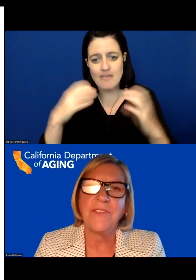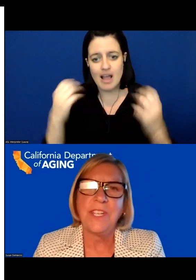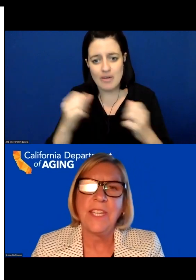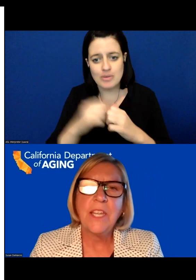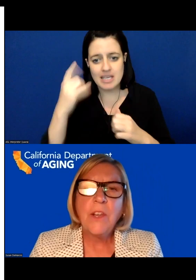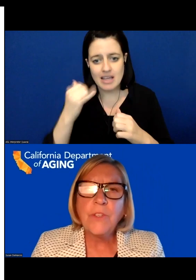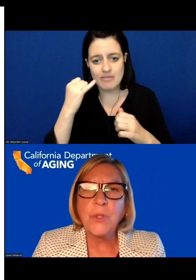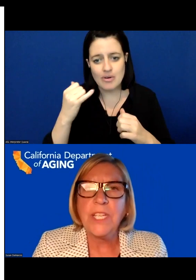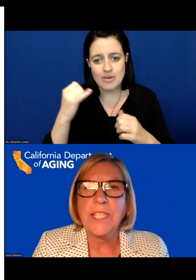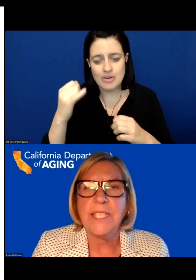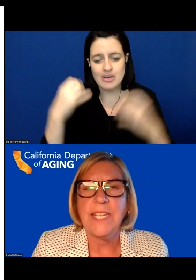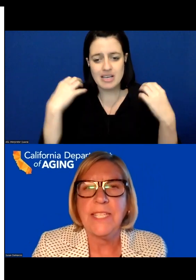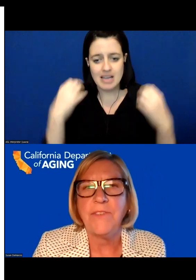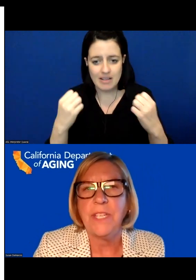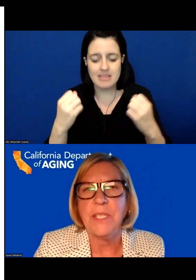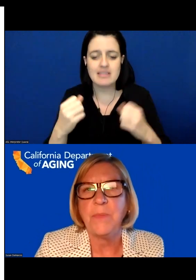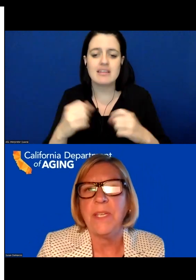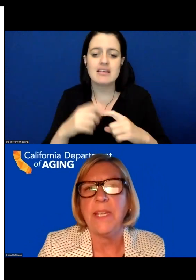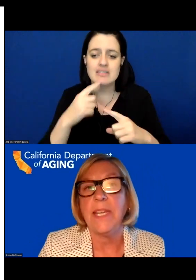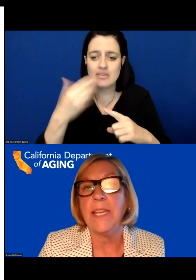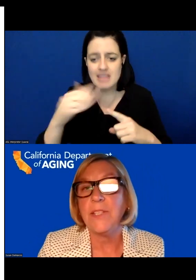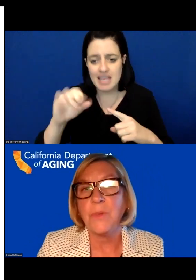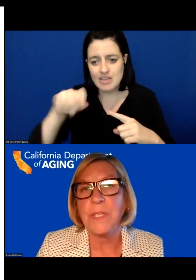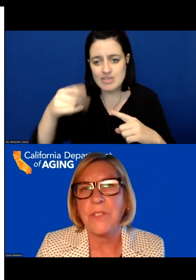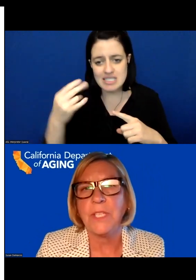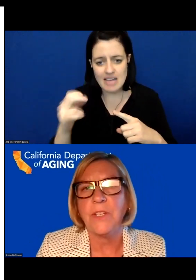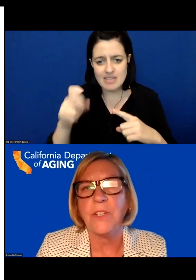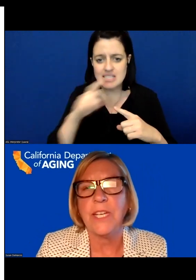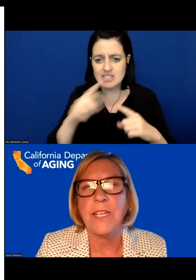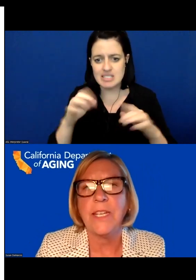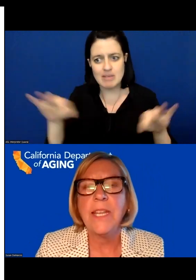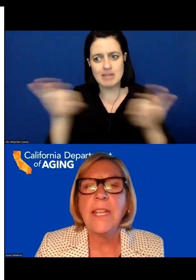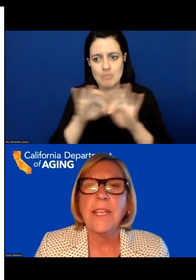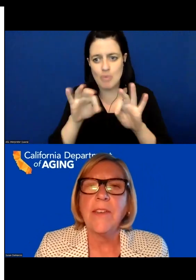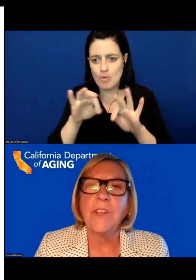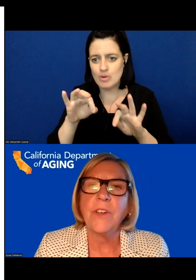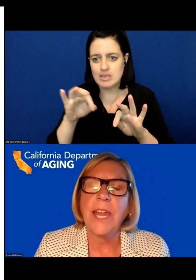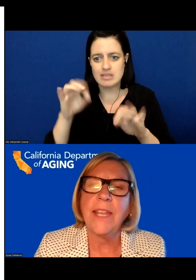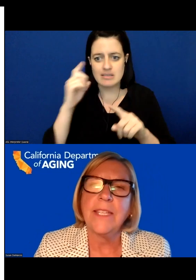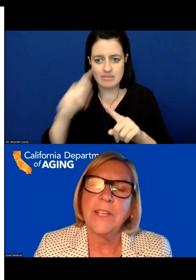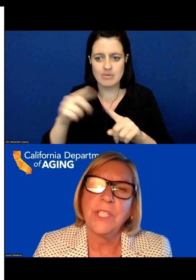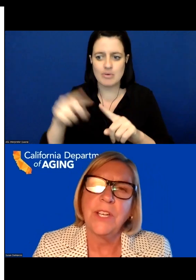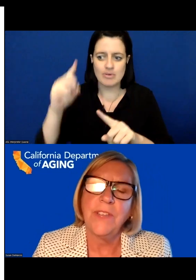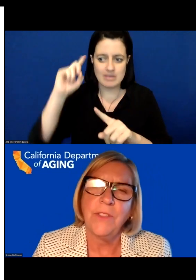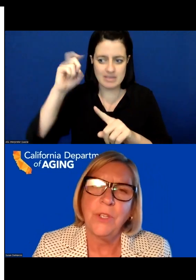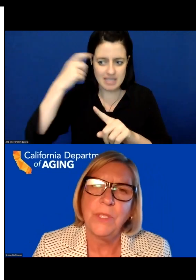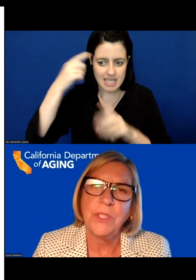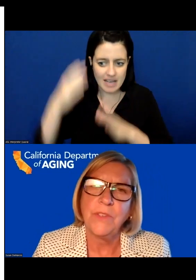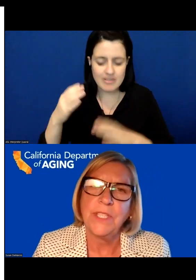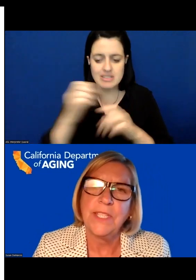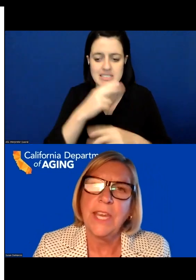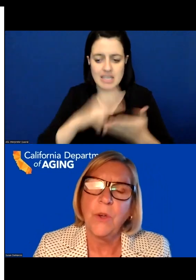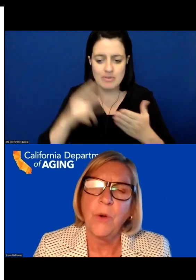you, Stephanie, for joining us today. Stephanie's been an instrumental leader in the Governor and the Secretary of Health and